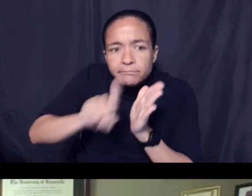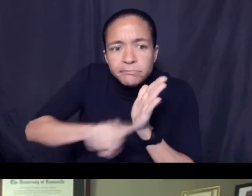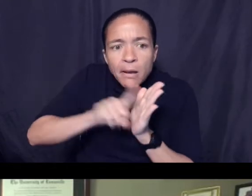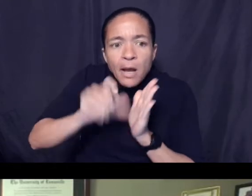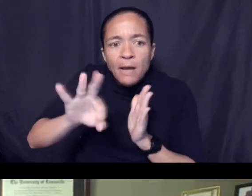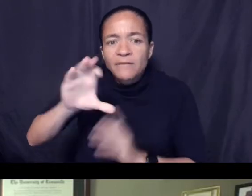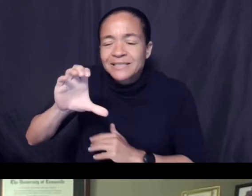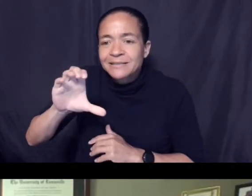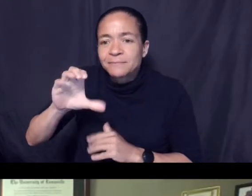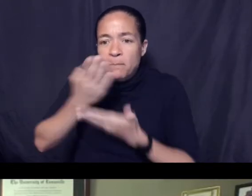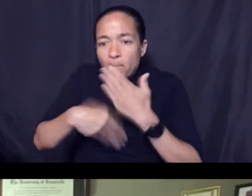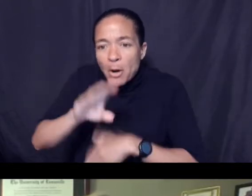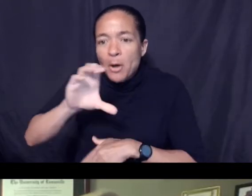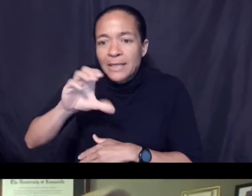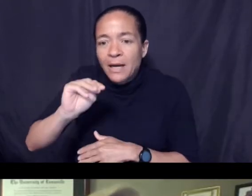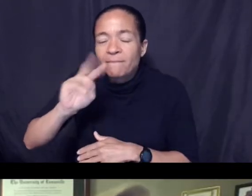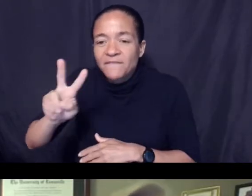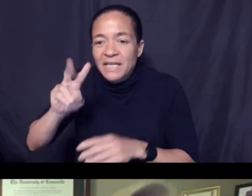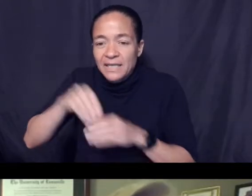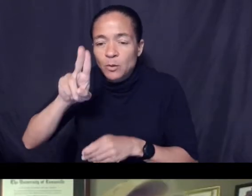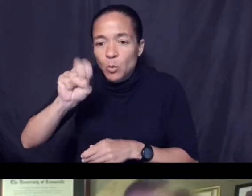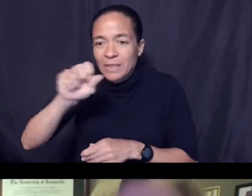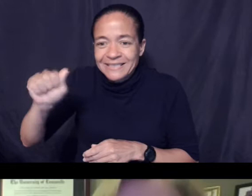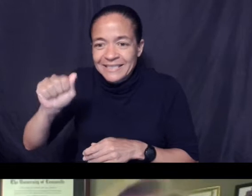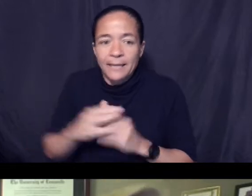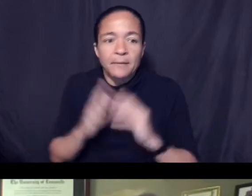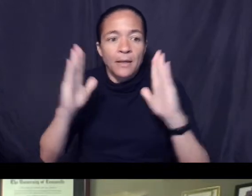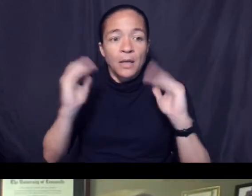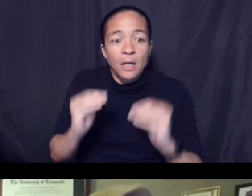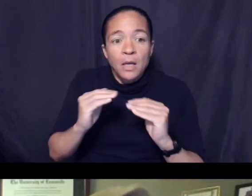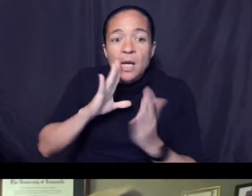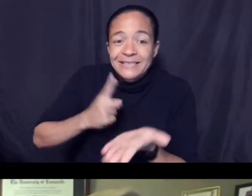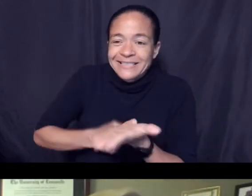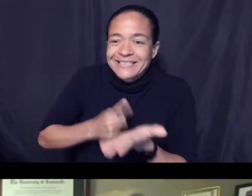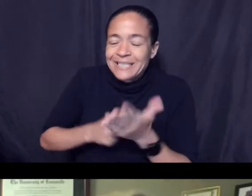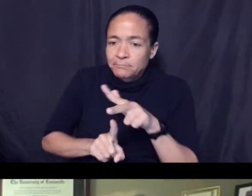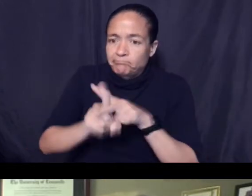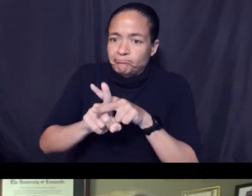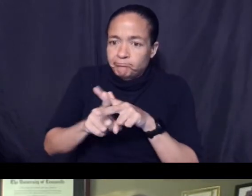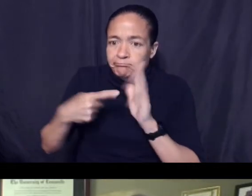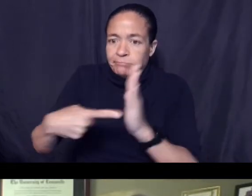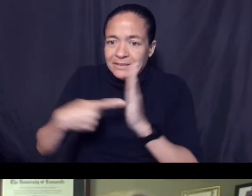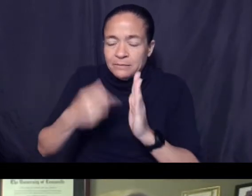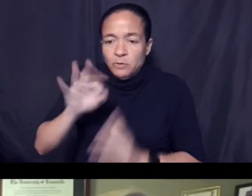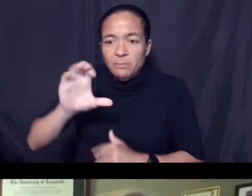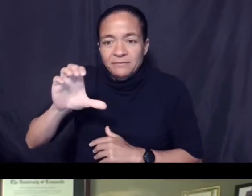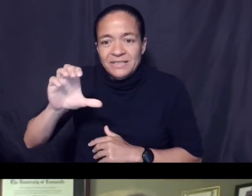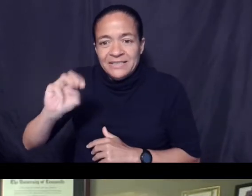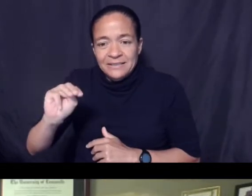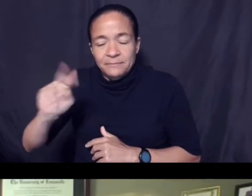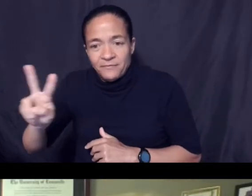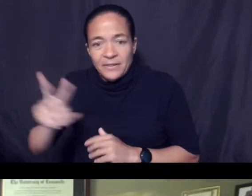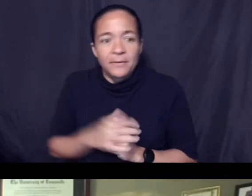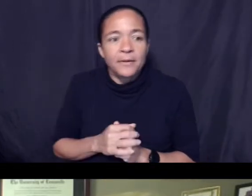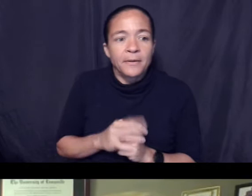United States. I'd like to discuss the signs and symptoms of congenital CMV infections. I'll talk very